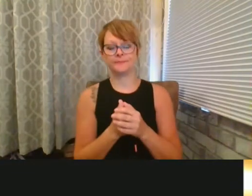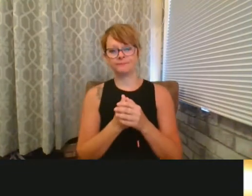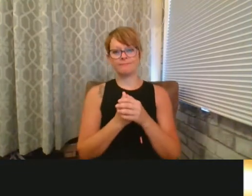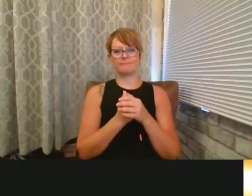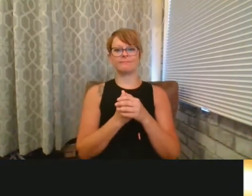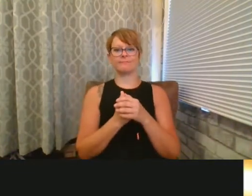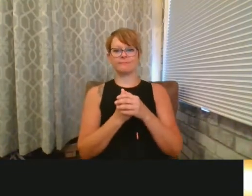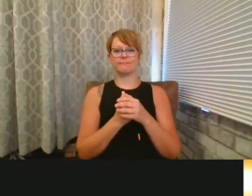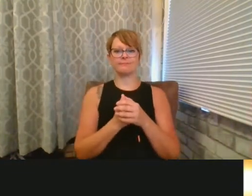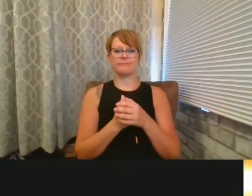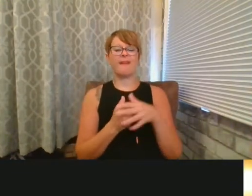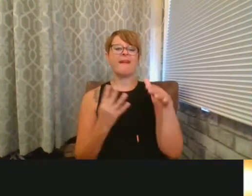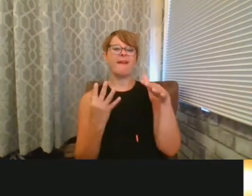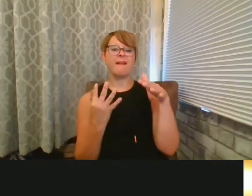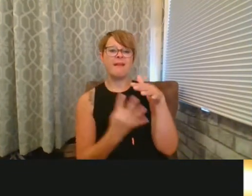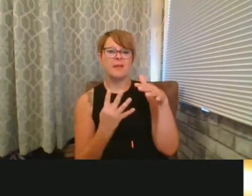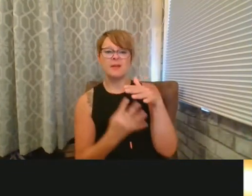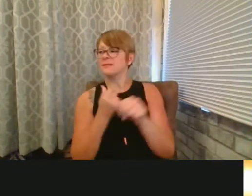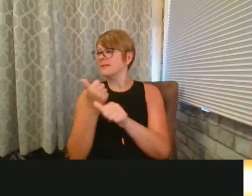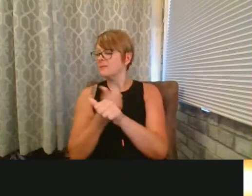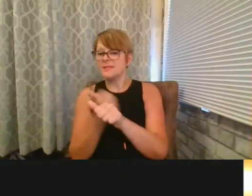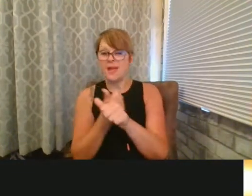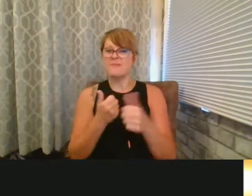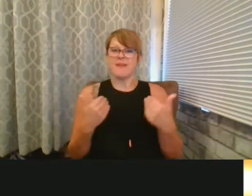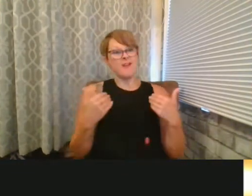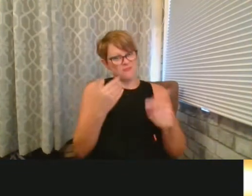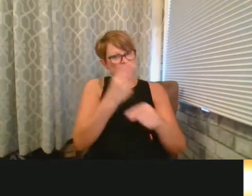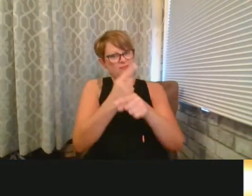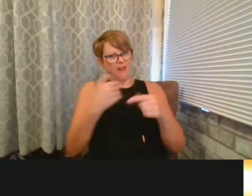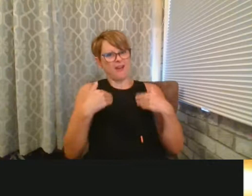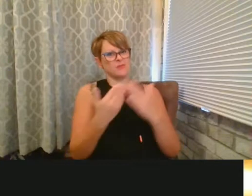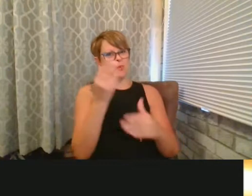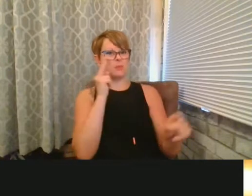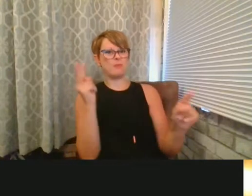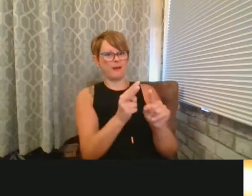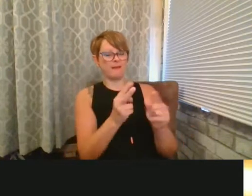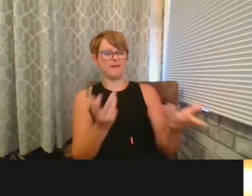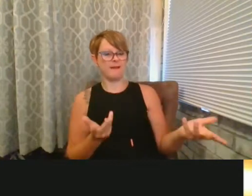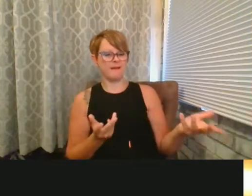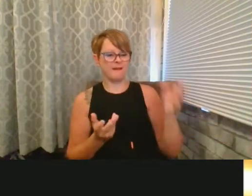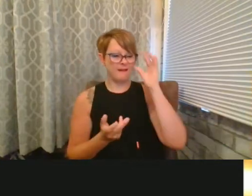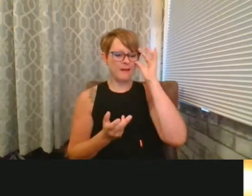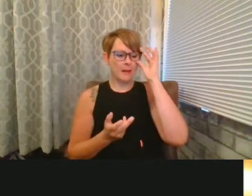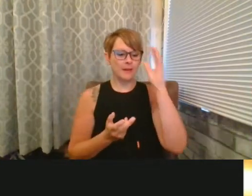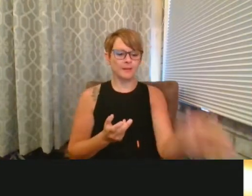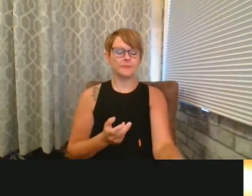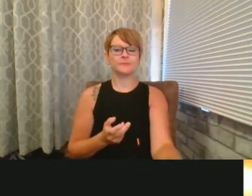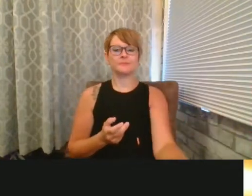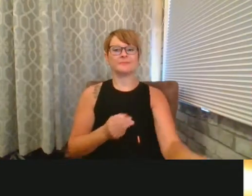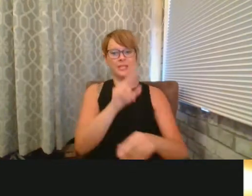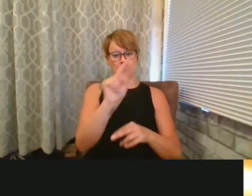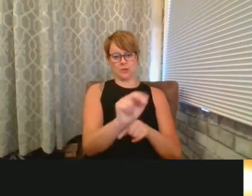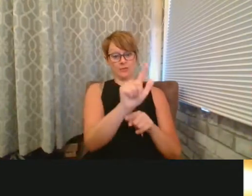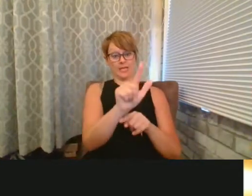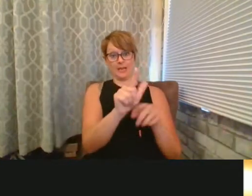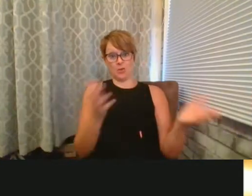or outsiders always bring a new perspective to a place. The reality of Newfoundland and Labrador is slightly different with the